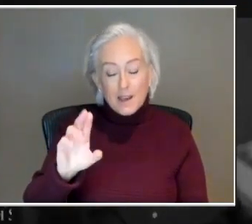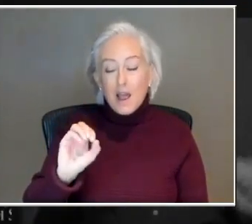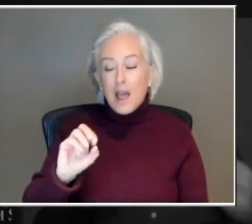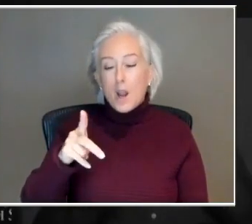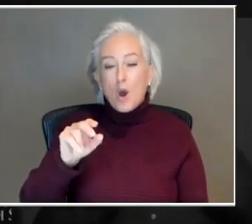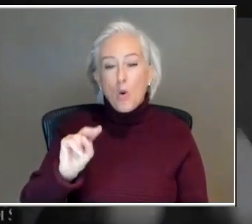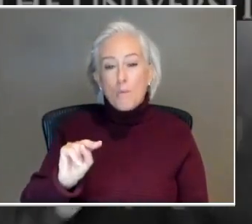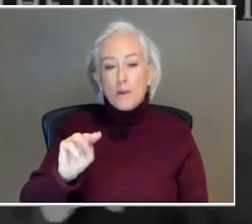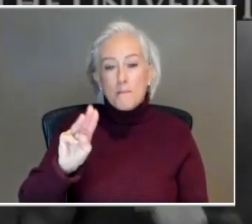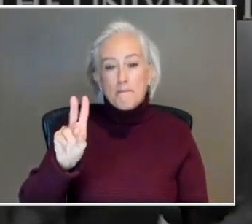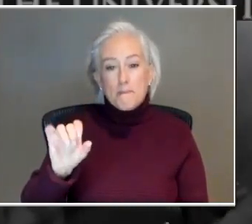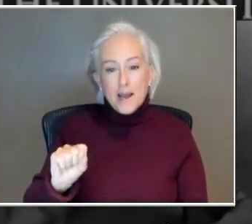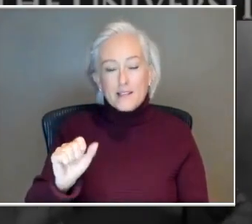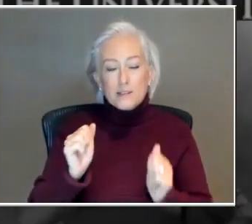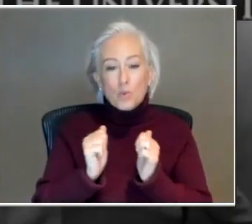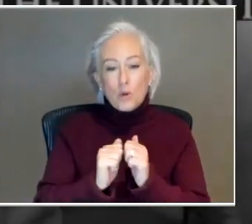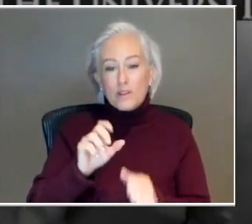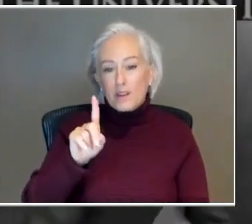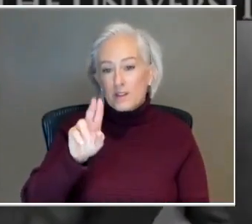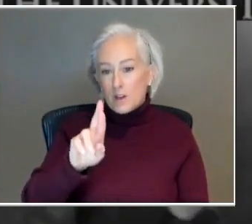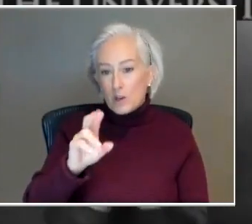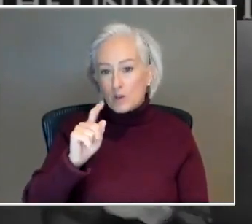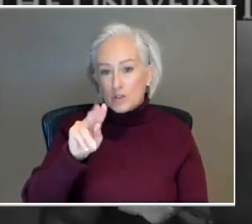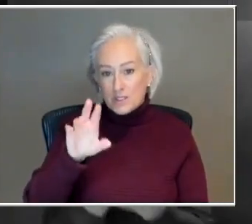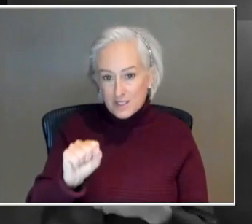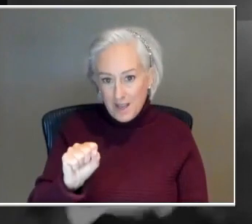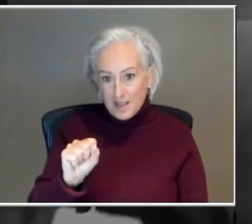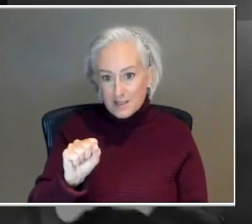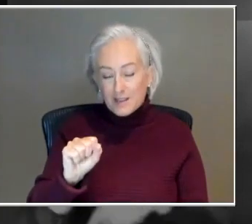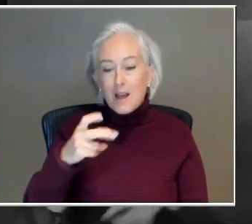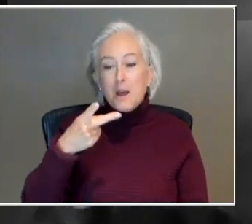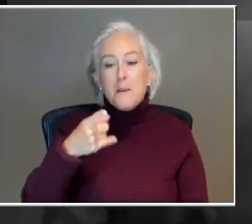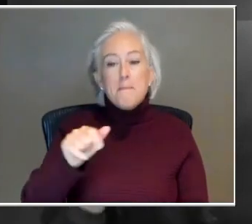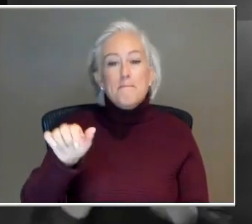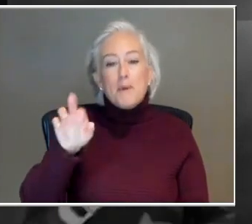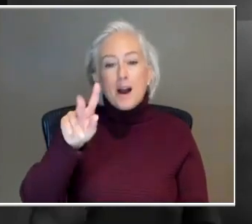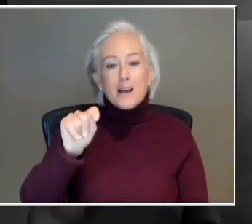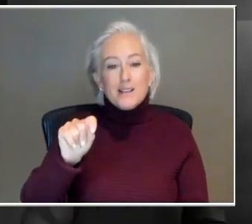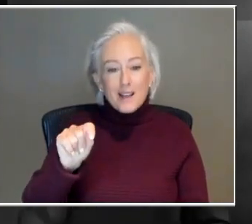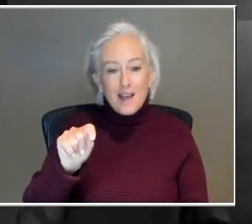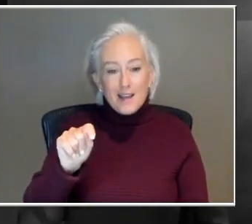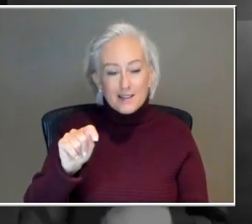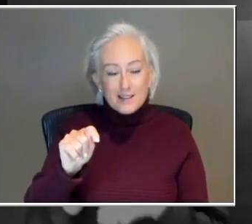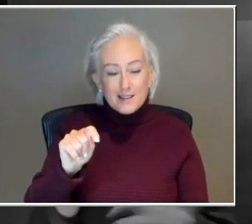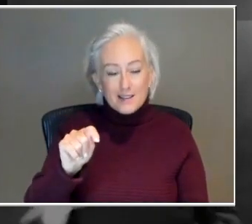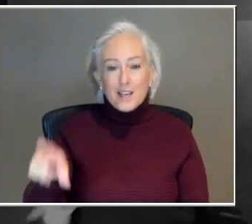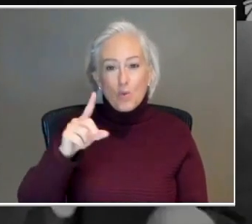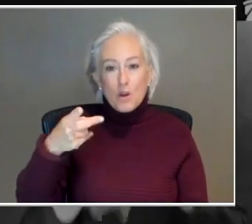Dr. Stites podcasts. Now everywhere podcasts are available.